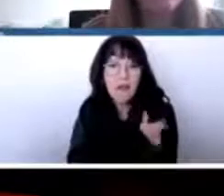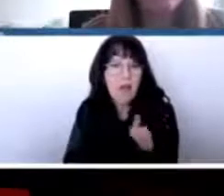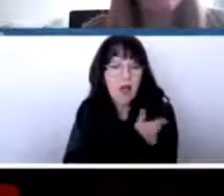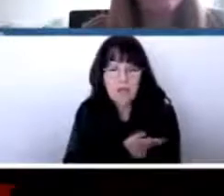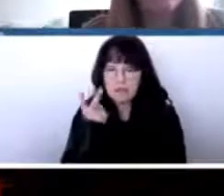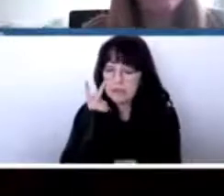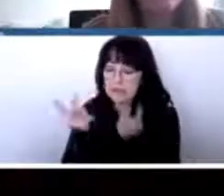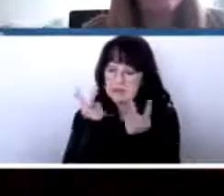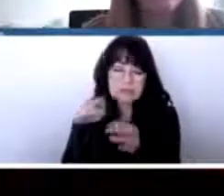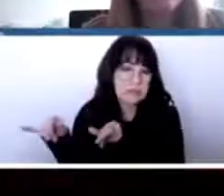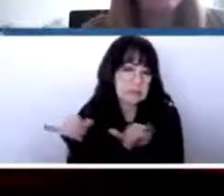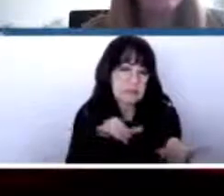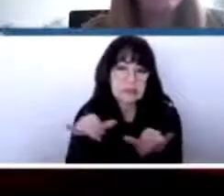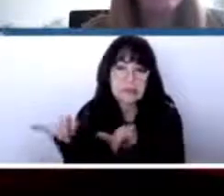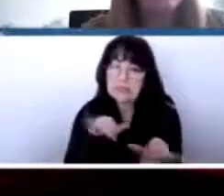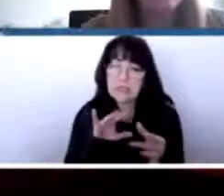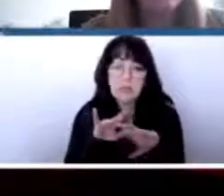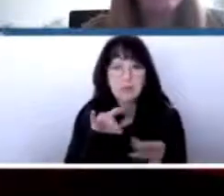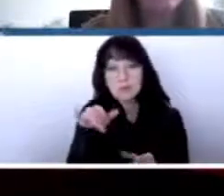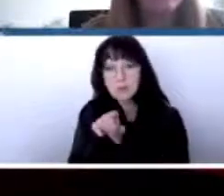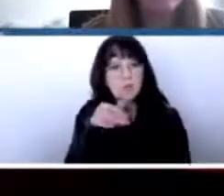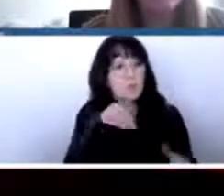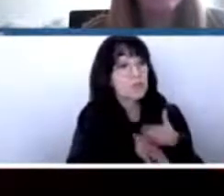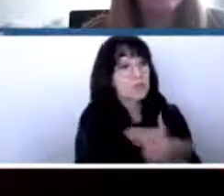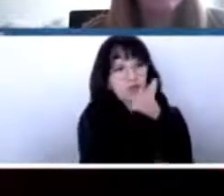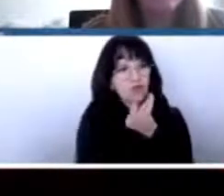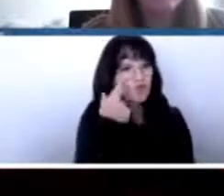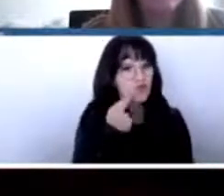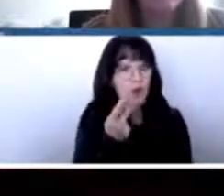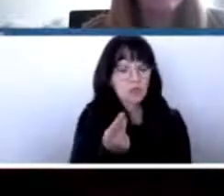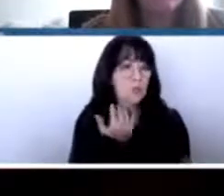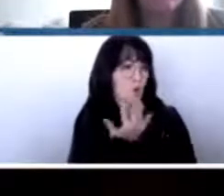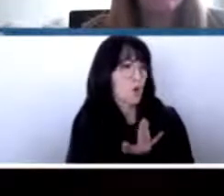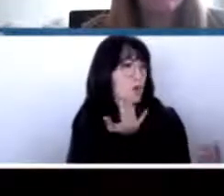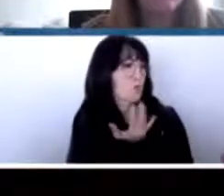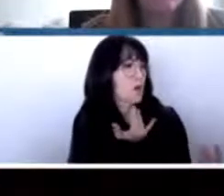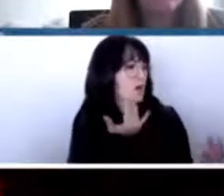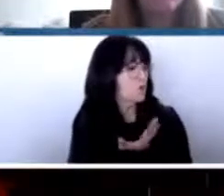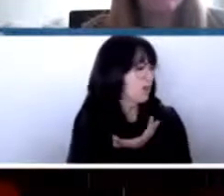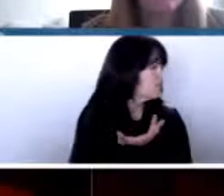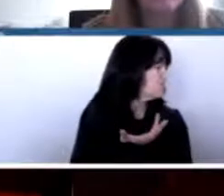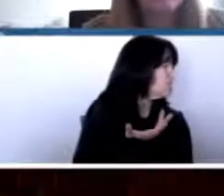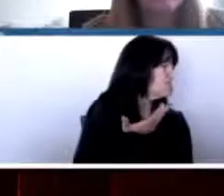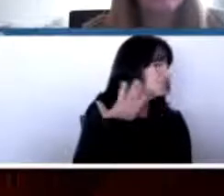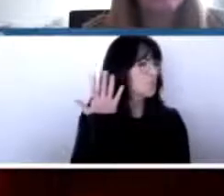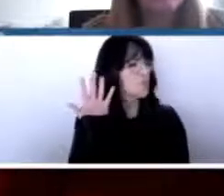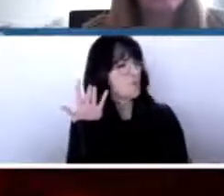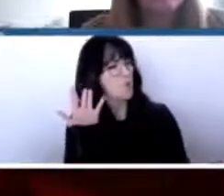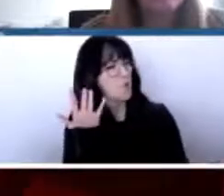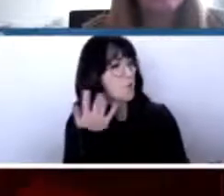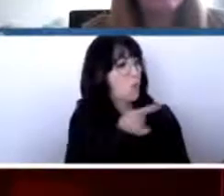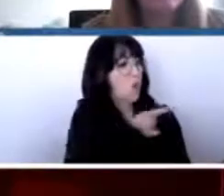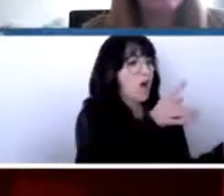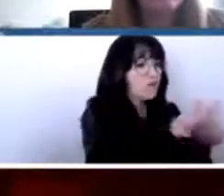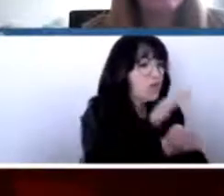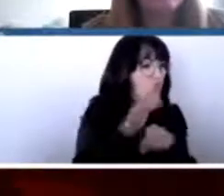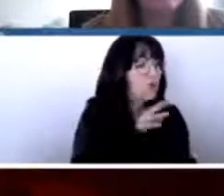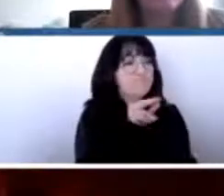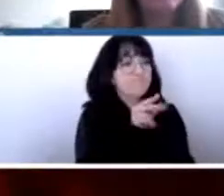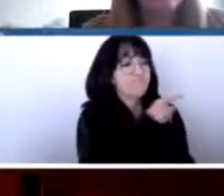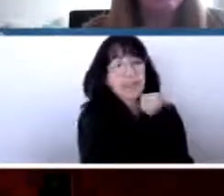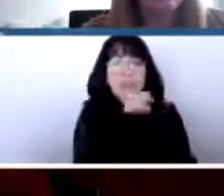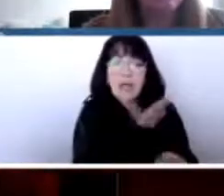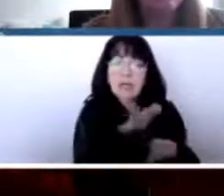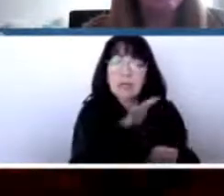that everybody else is. You go in a restaurant today, you might have to wait for a table, and it's not because they're all taken. It's because they don't have enough people to work